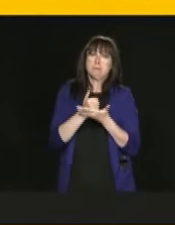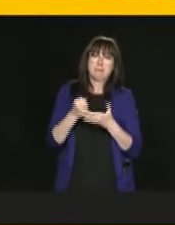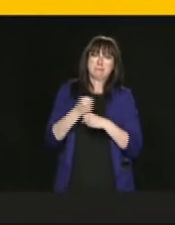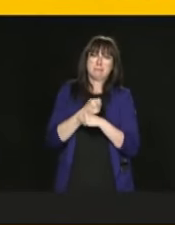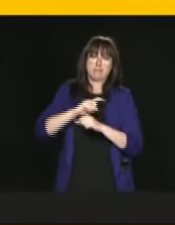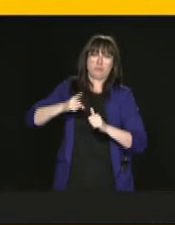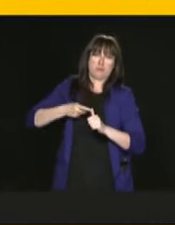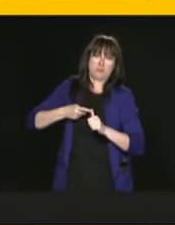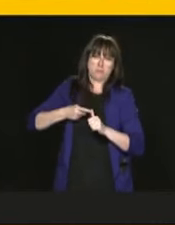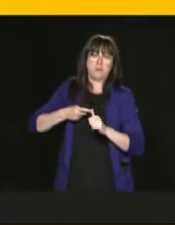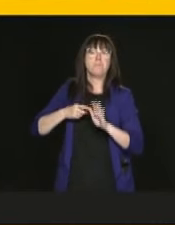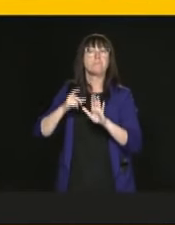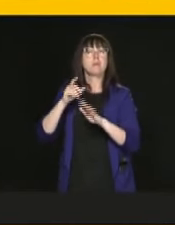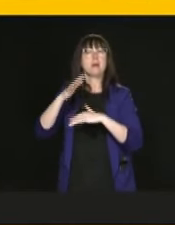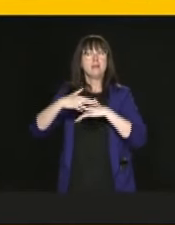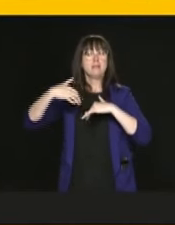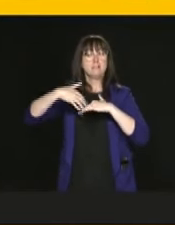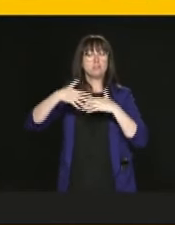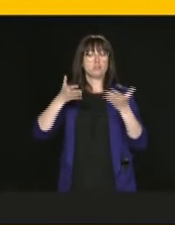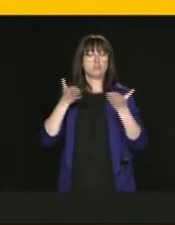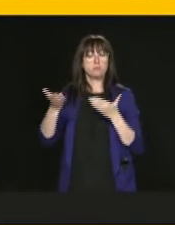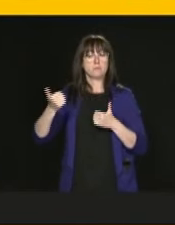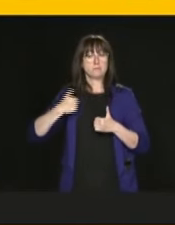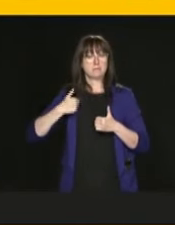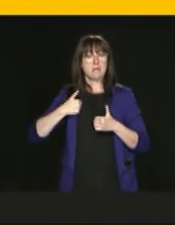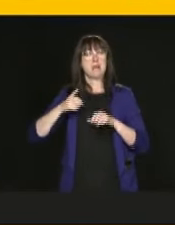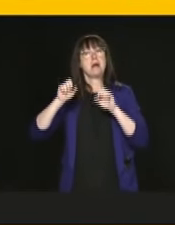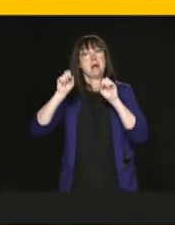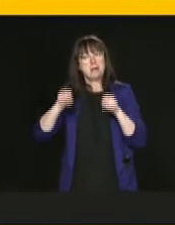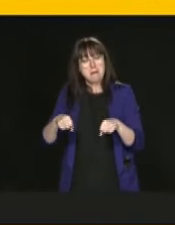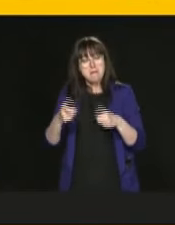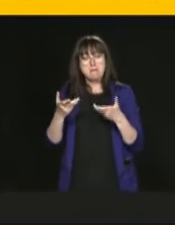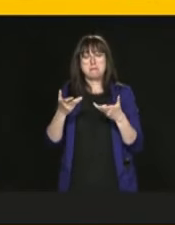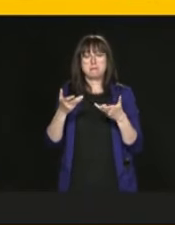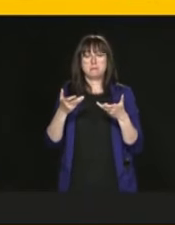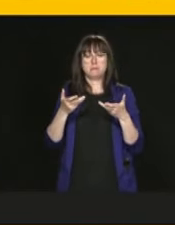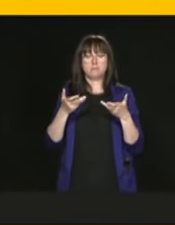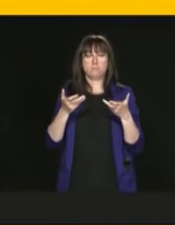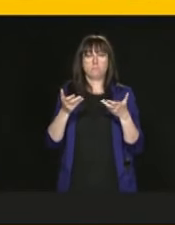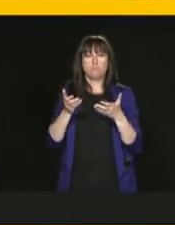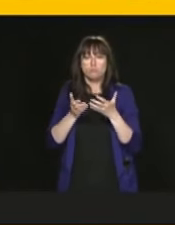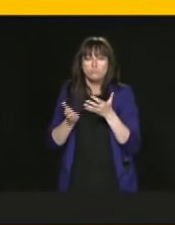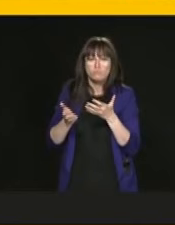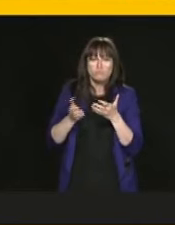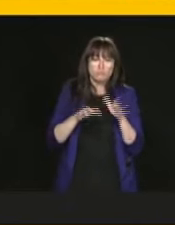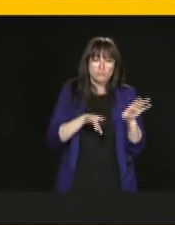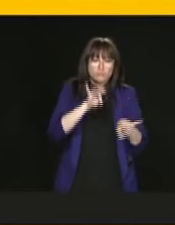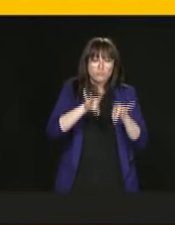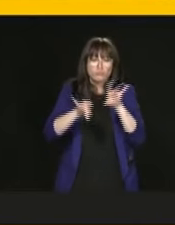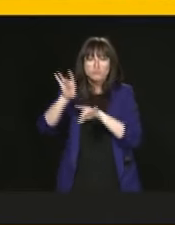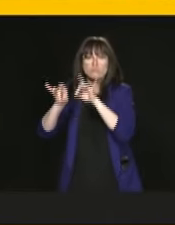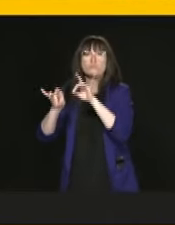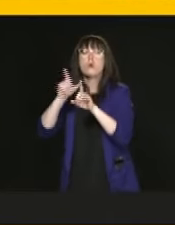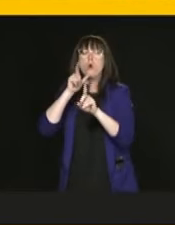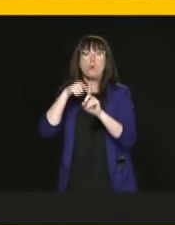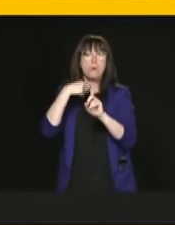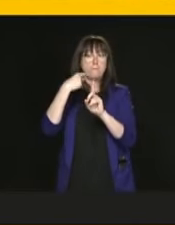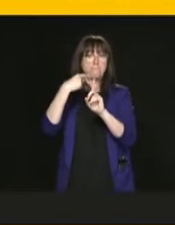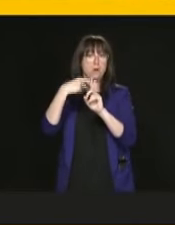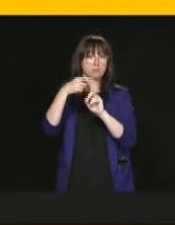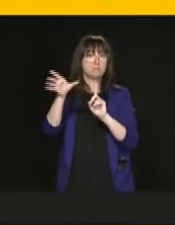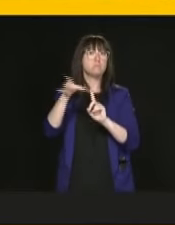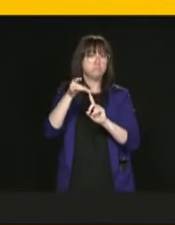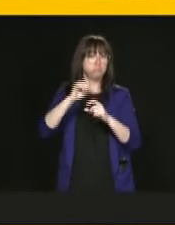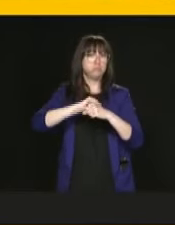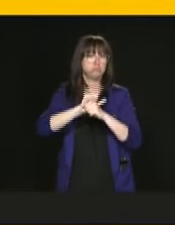part, is able to tease out the amount of people that are testing positive in communities on reserve or in the